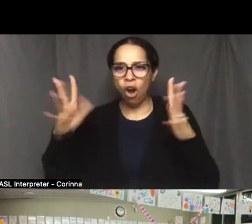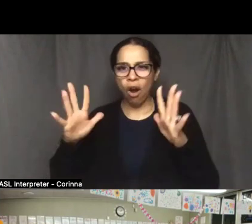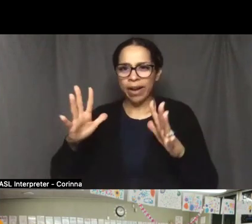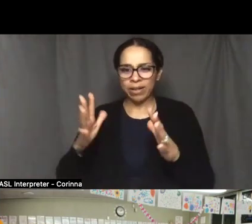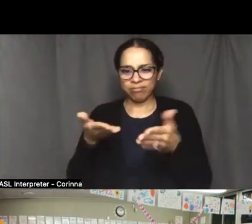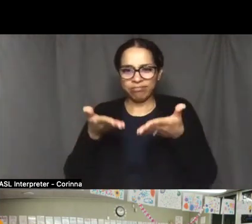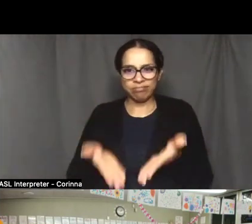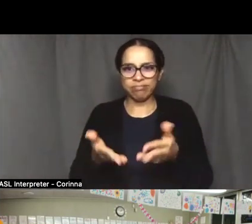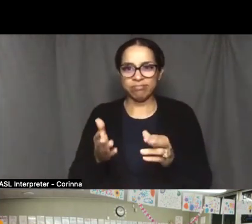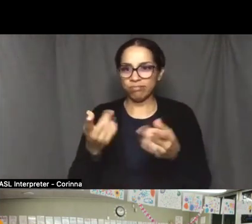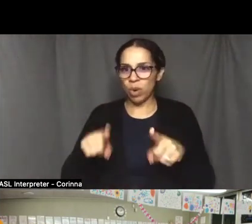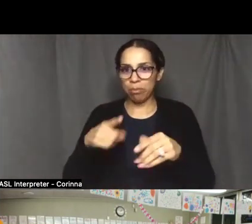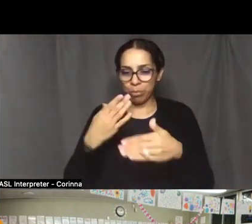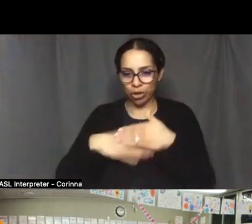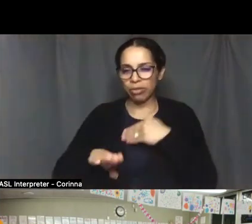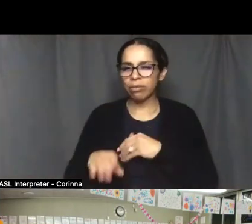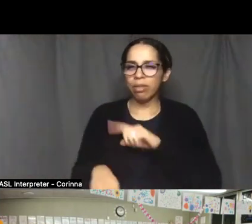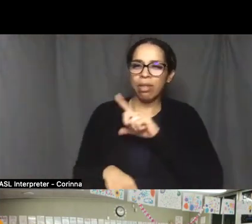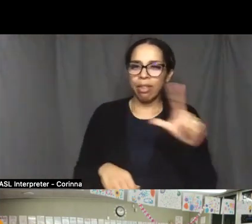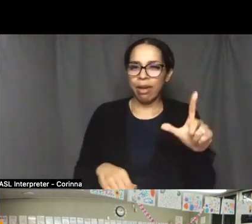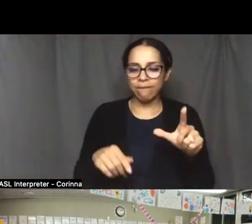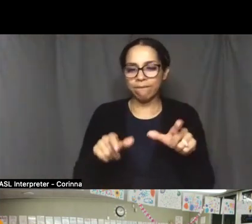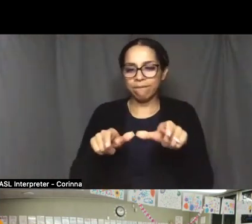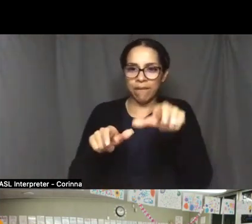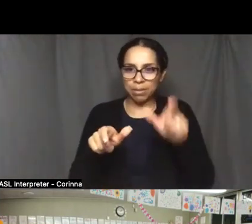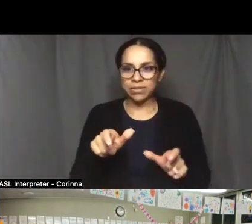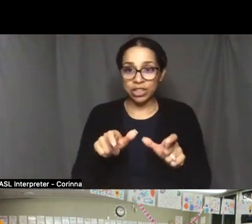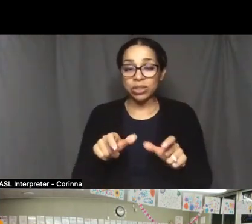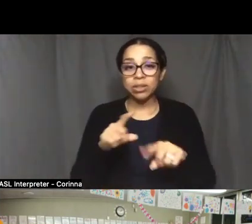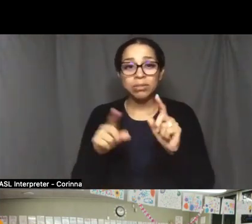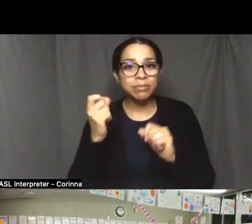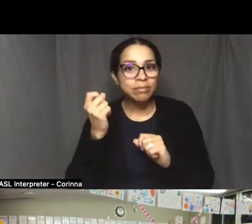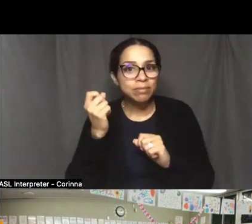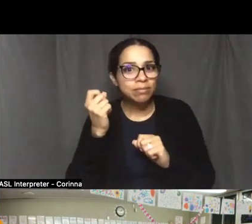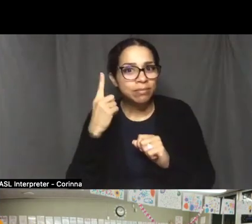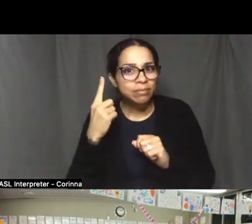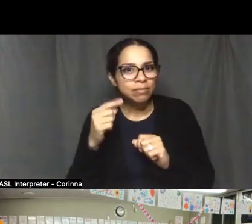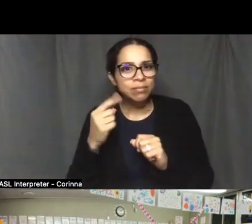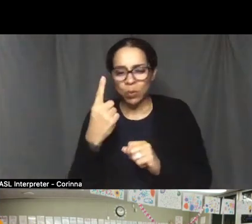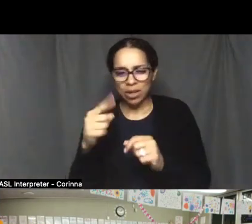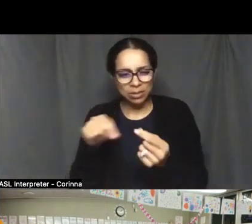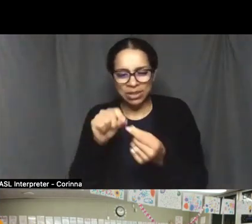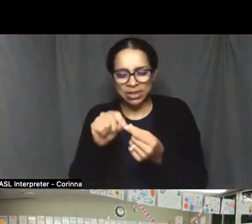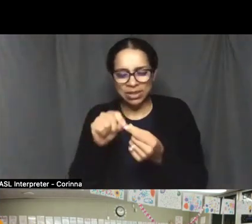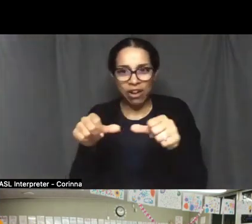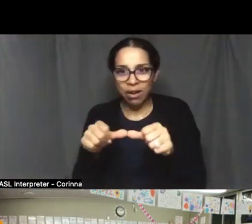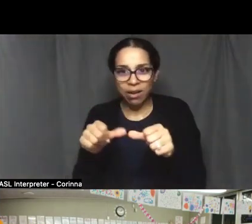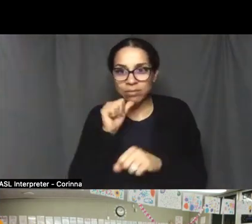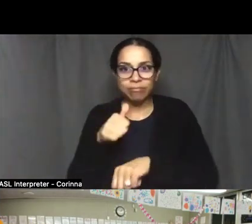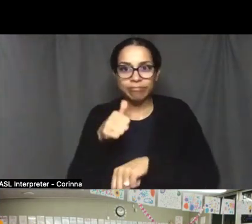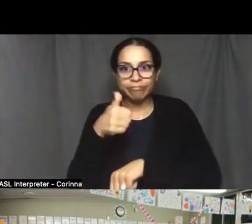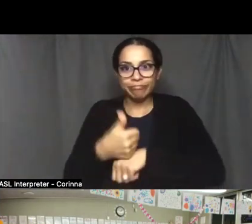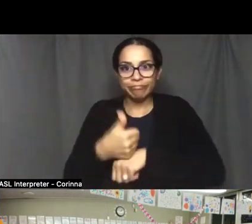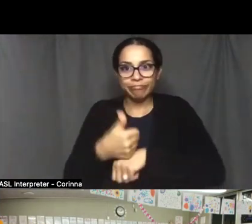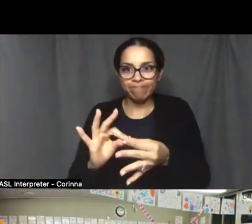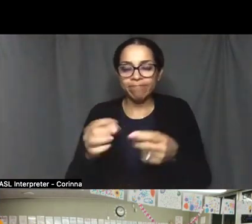hemisphere. However, the phonological assembly region is not intact at birth. This is the part of the brain that allows us to connect